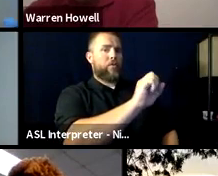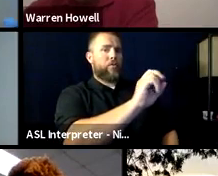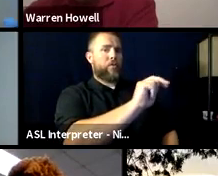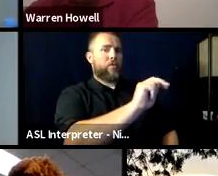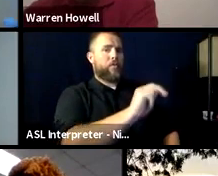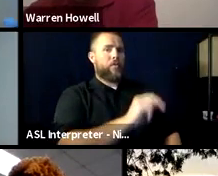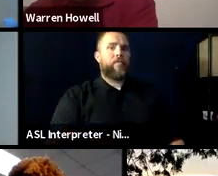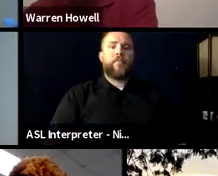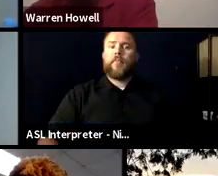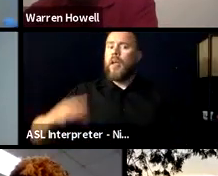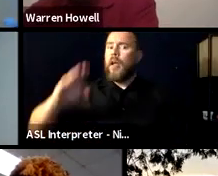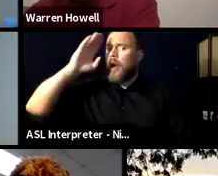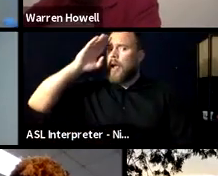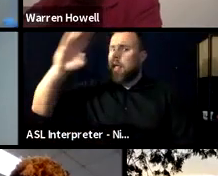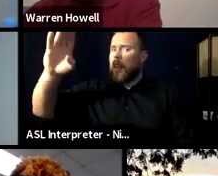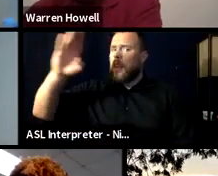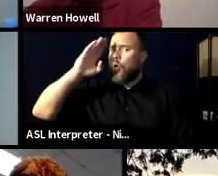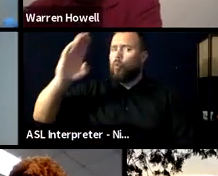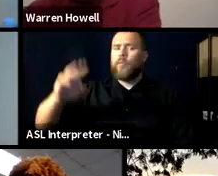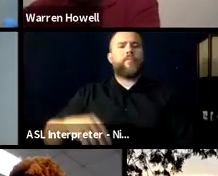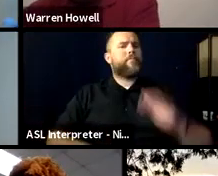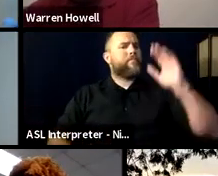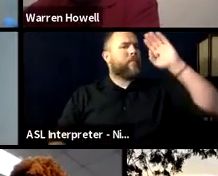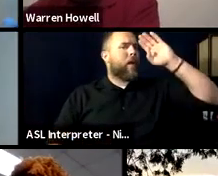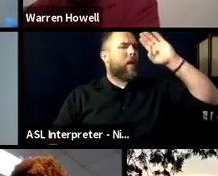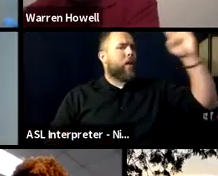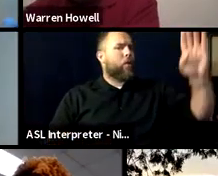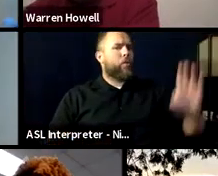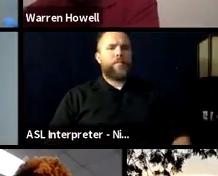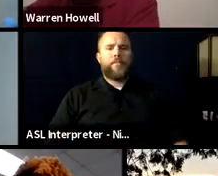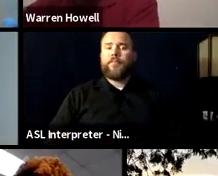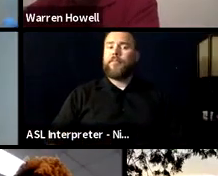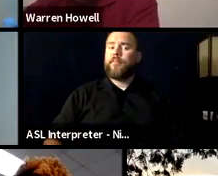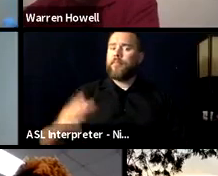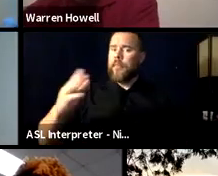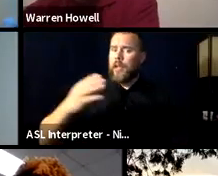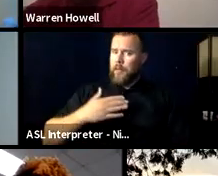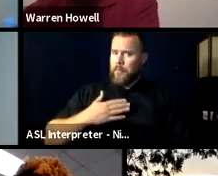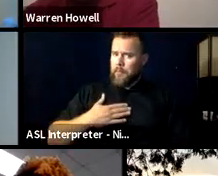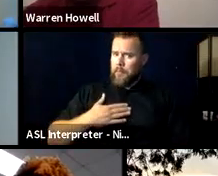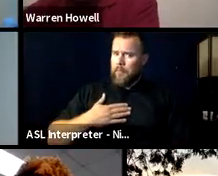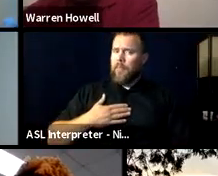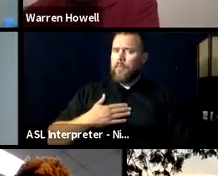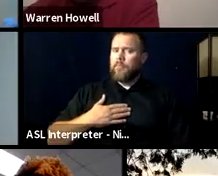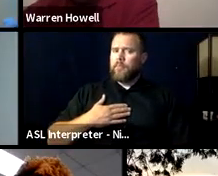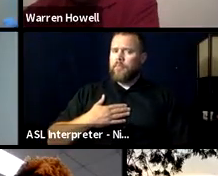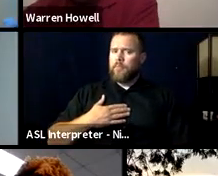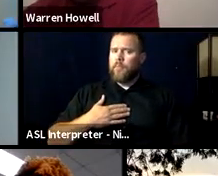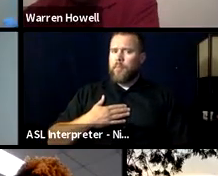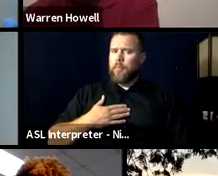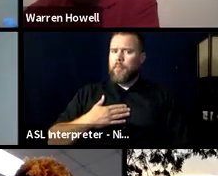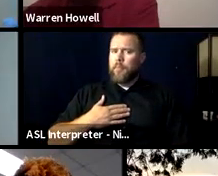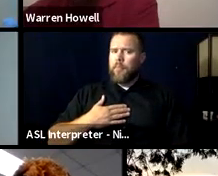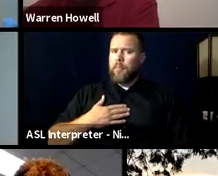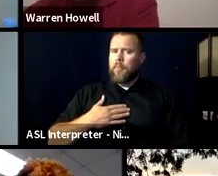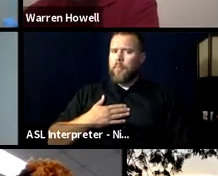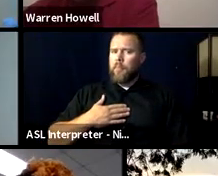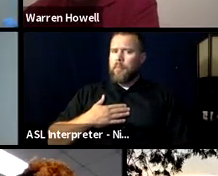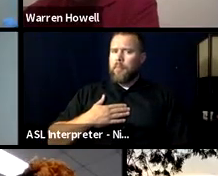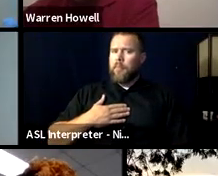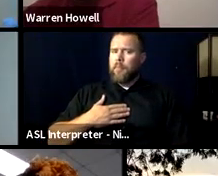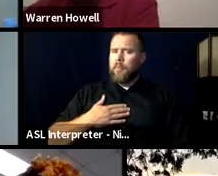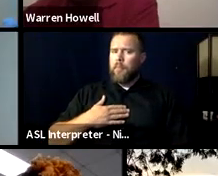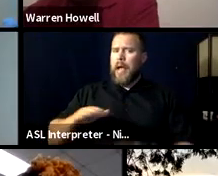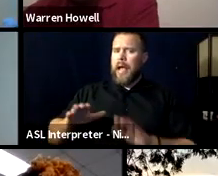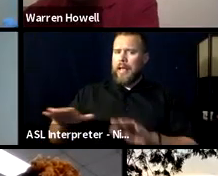Hello, everyone. Hi, good evening. Good evening. I'm a parent of a child too with special needs, and my